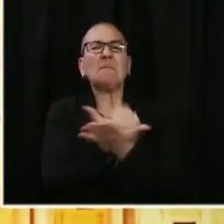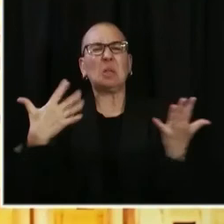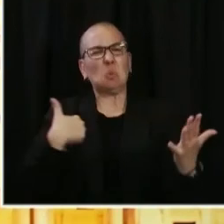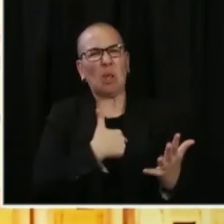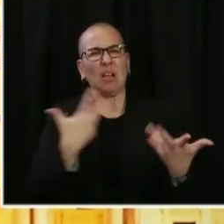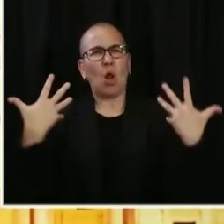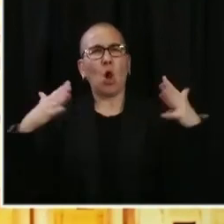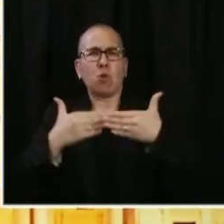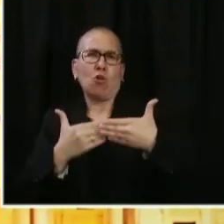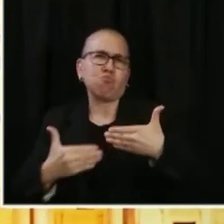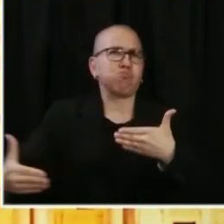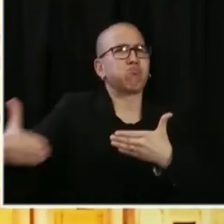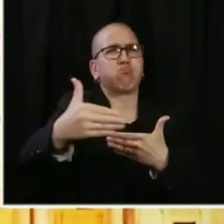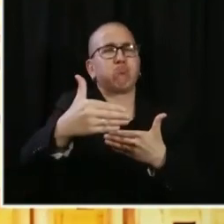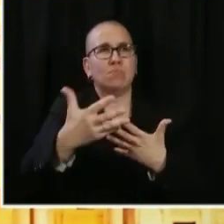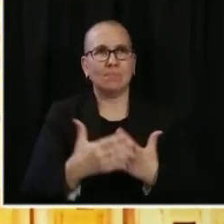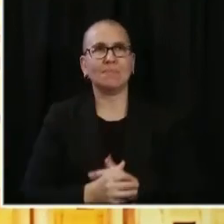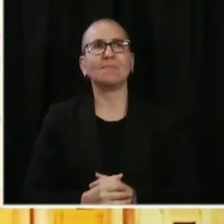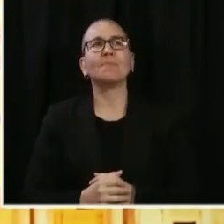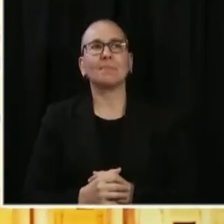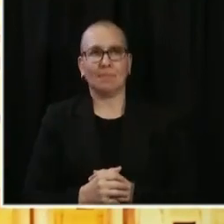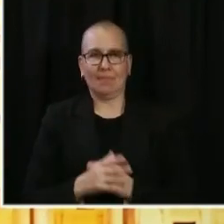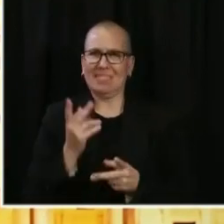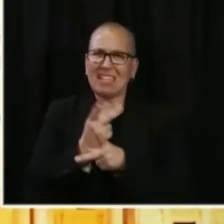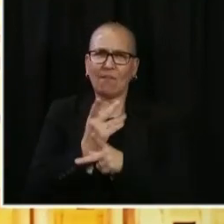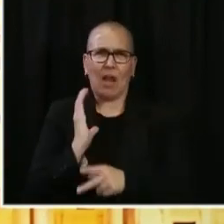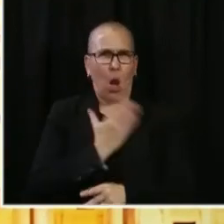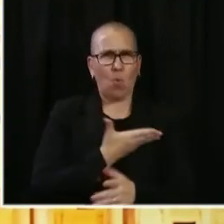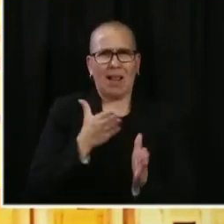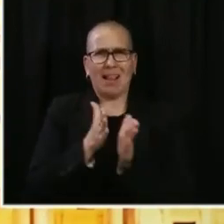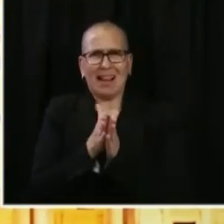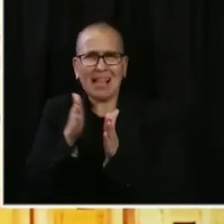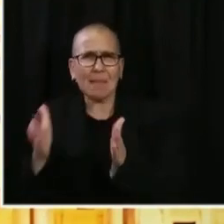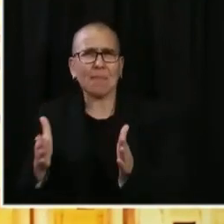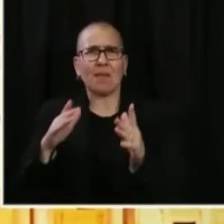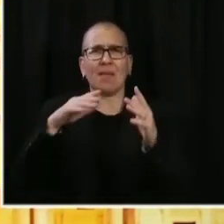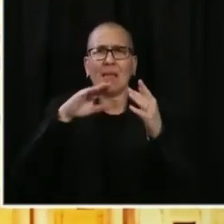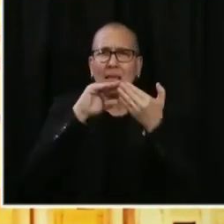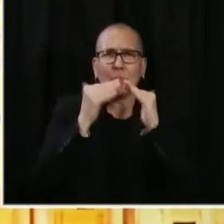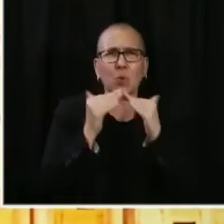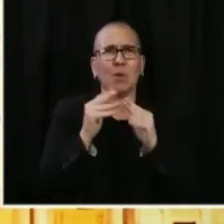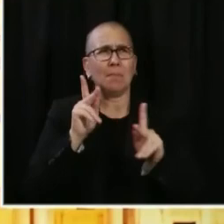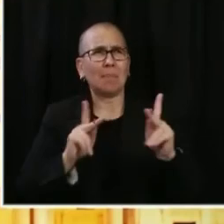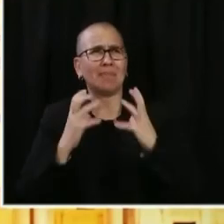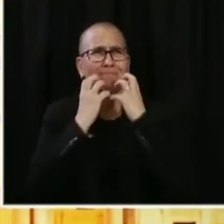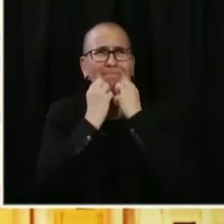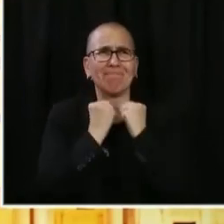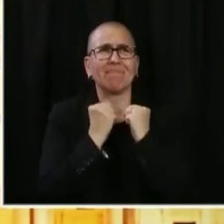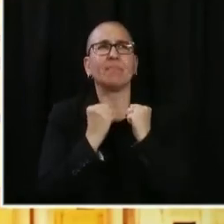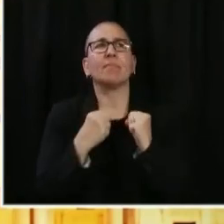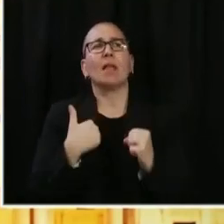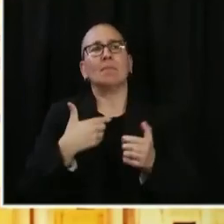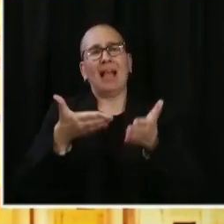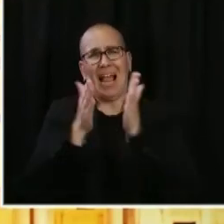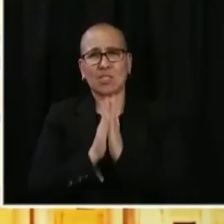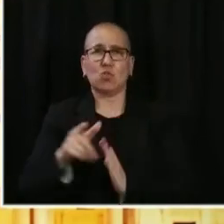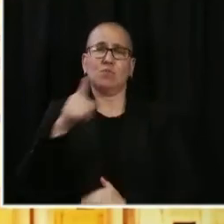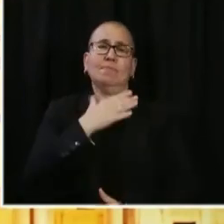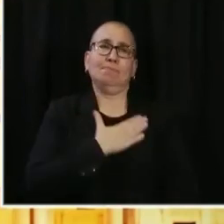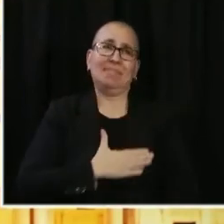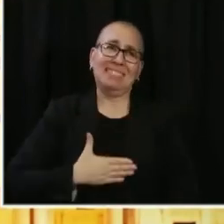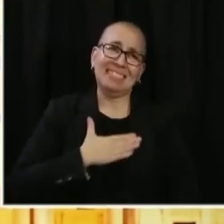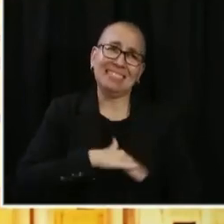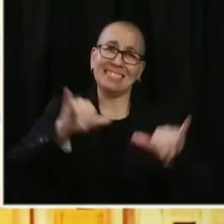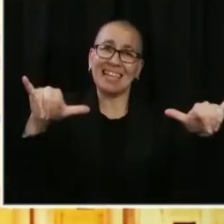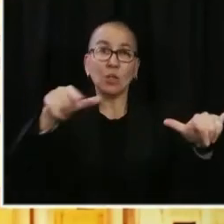best at is looking out for our neighbors. We can, must, and will do better. I asked you to stay home. You did. And in